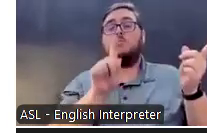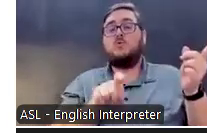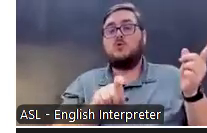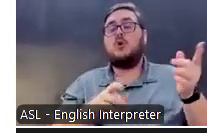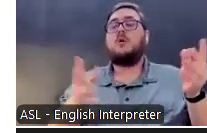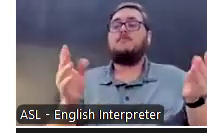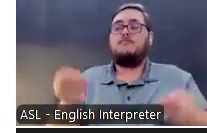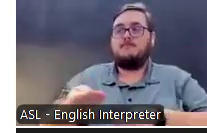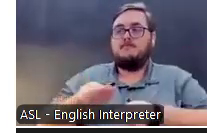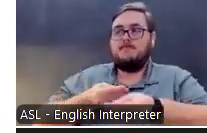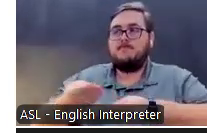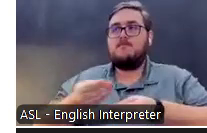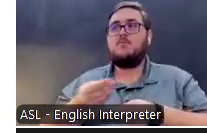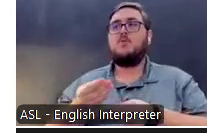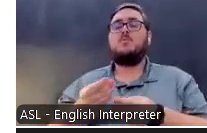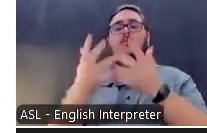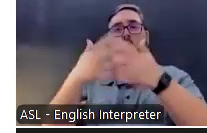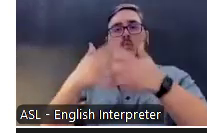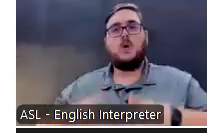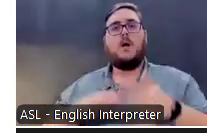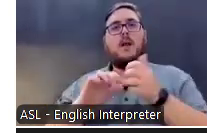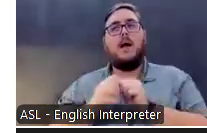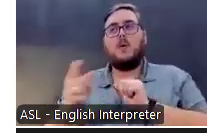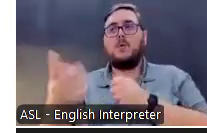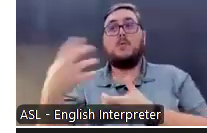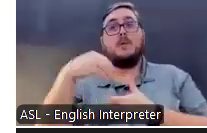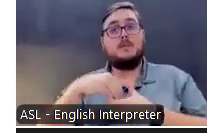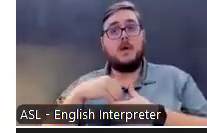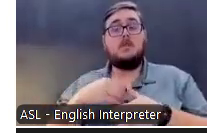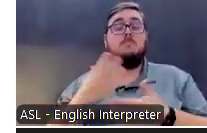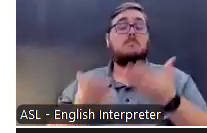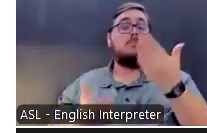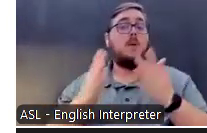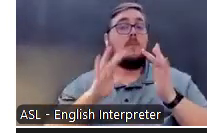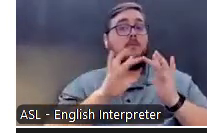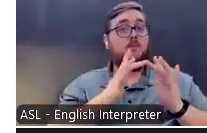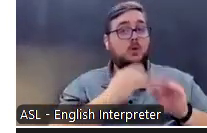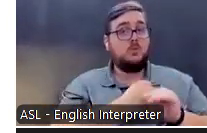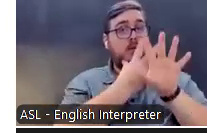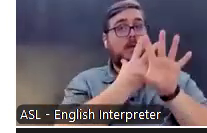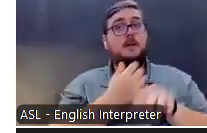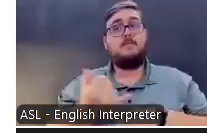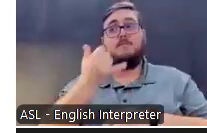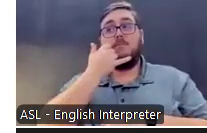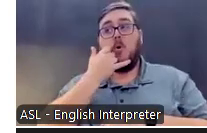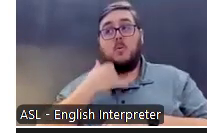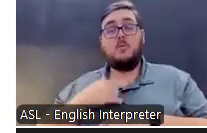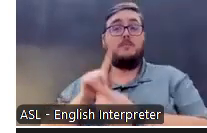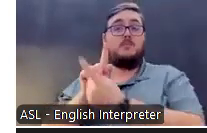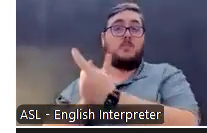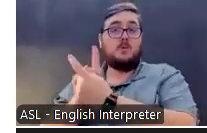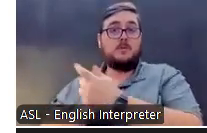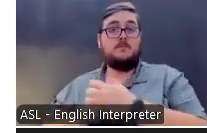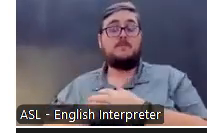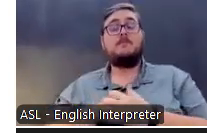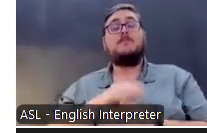be meeting in person, it could be participating virtually or by phone. Keep in mind that school districts also need